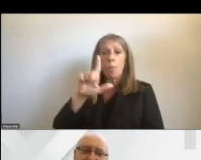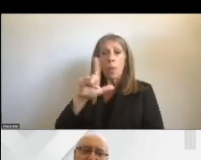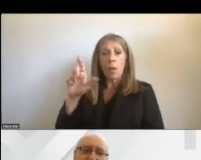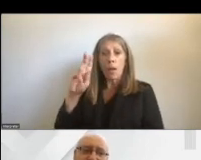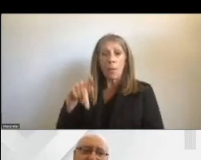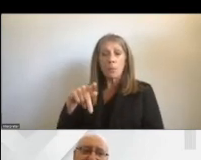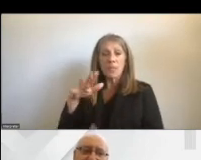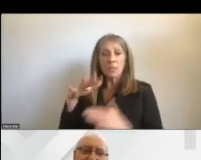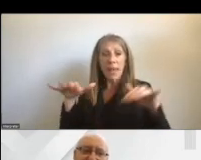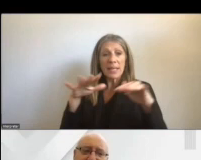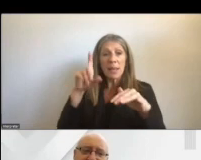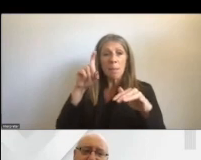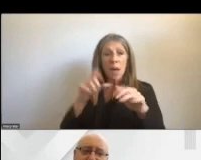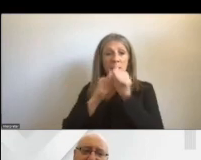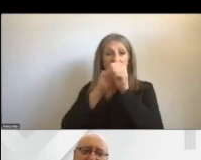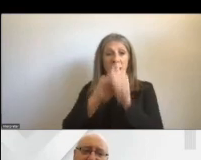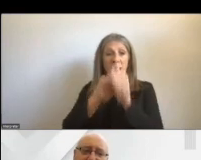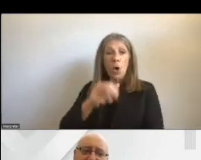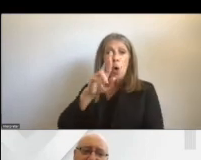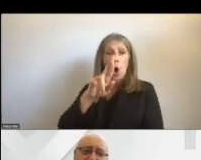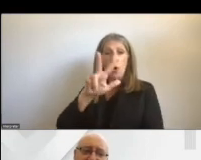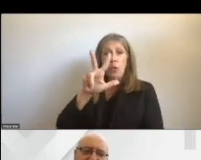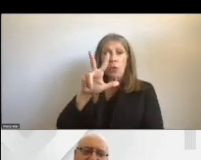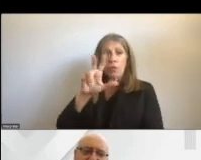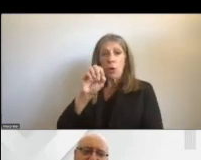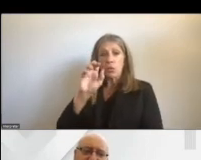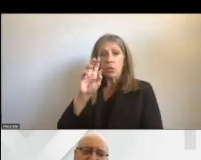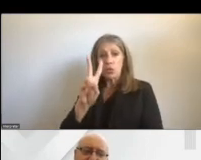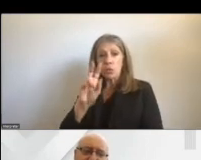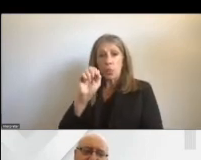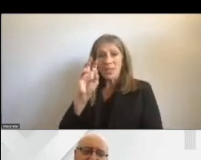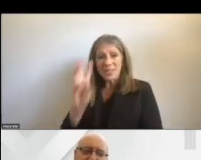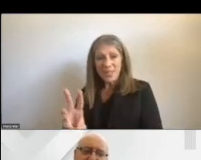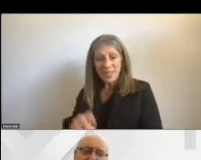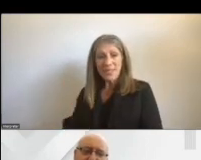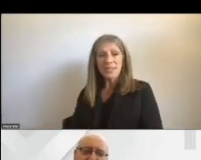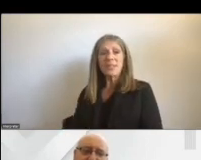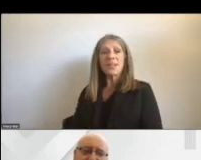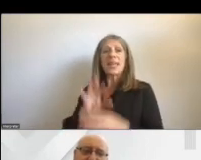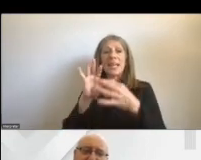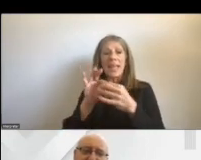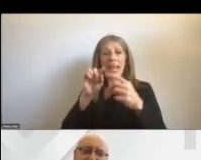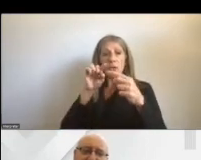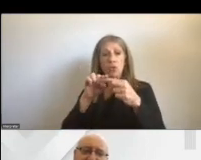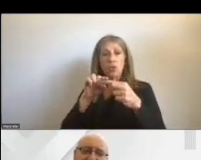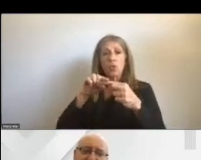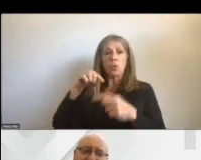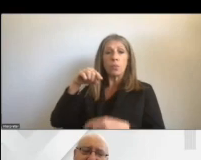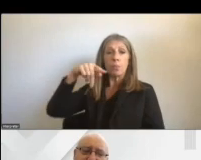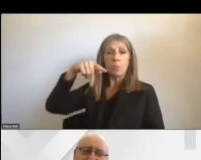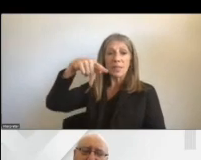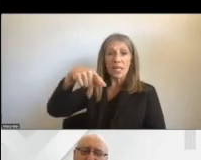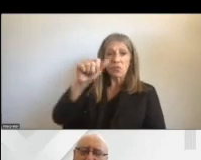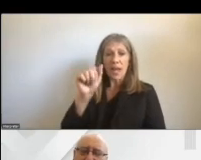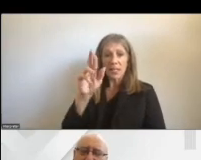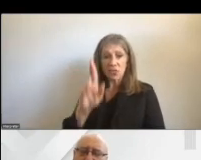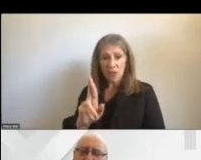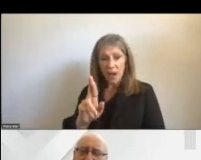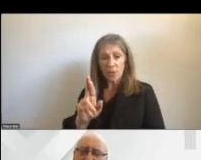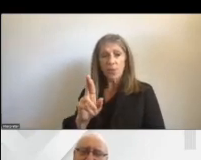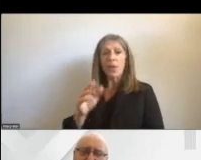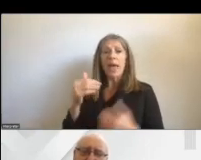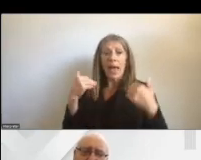or your ramp into a planting bed or into the street tree or into your